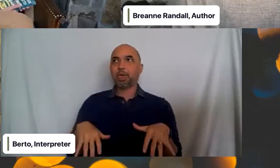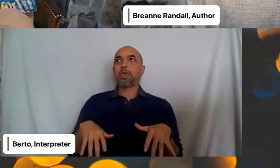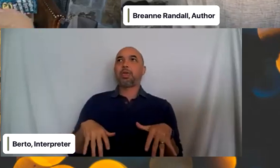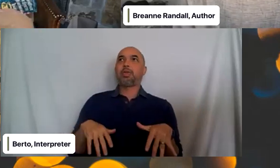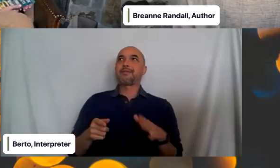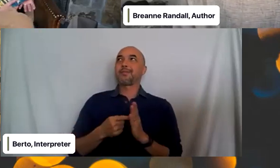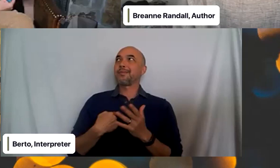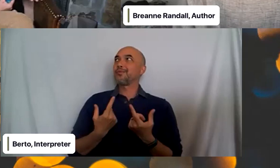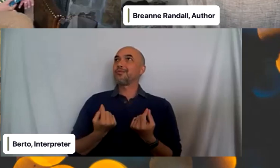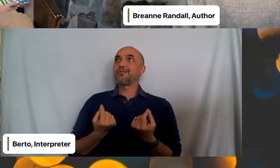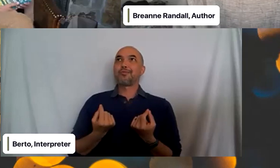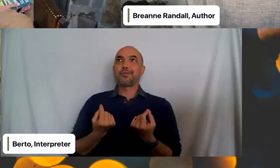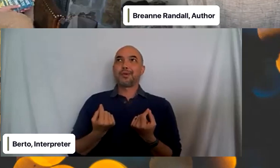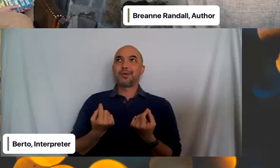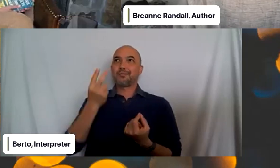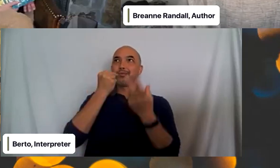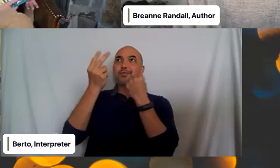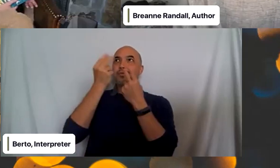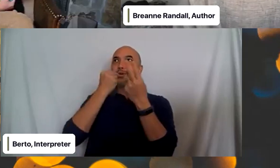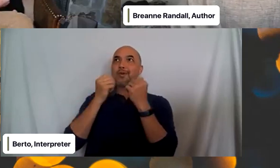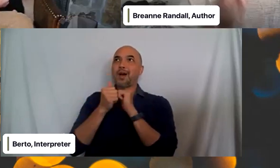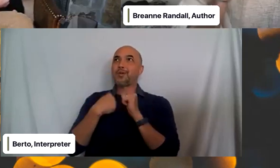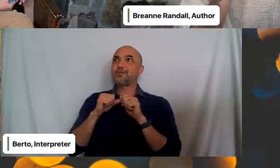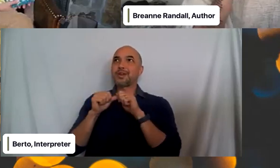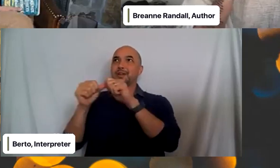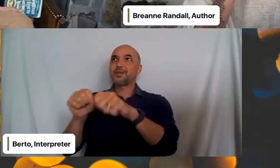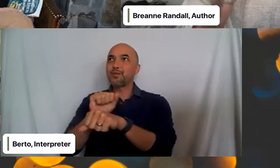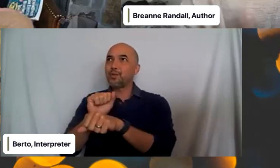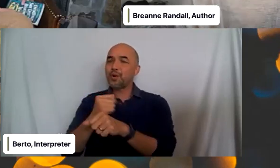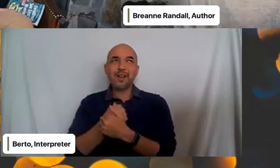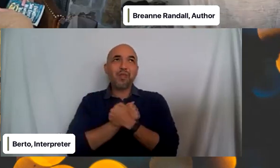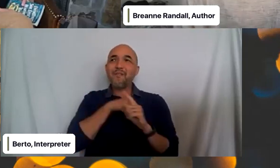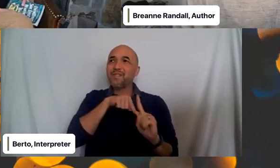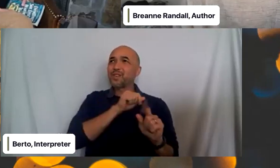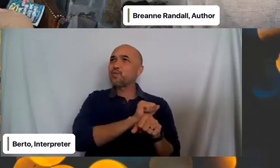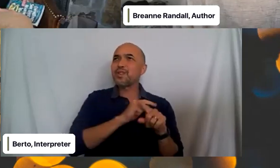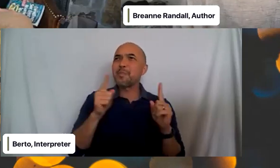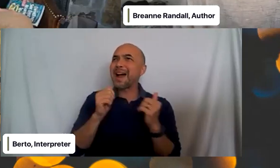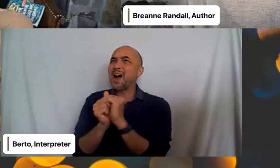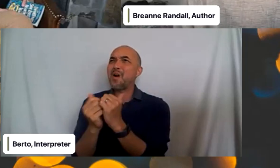what else to do. I'm getting all these no's. How do I continue my craft that I love so much?